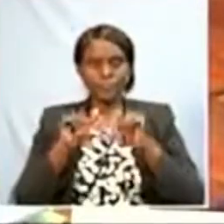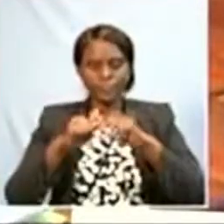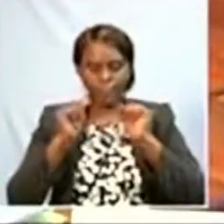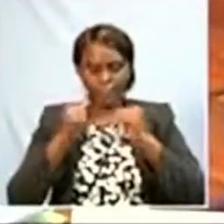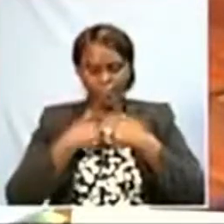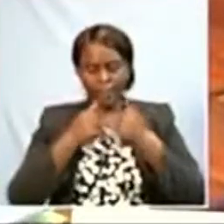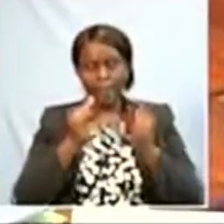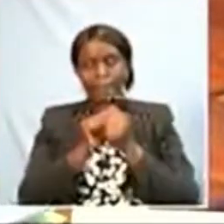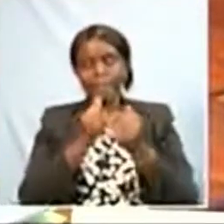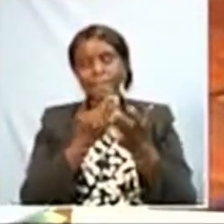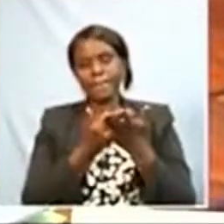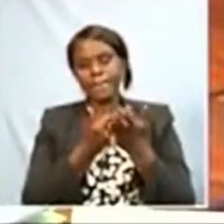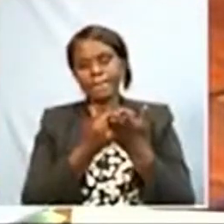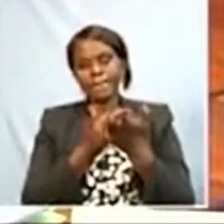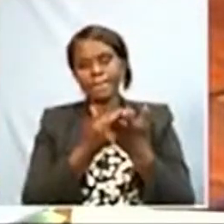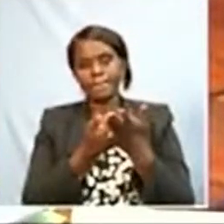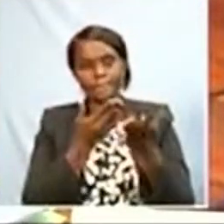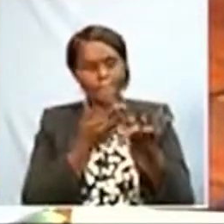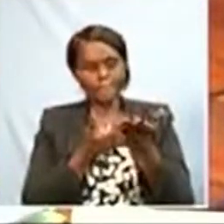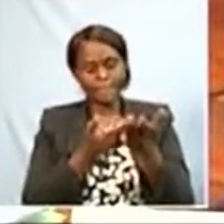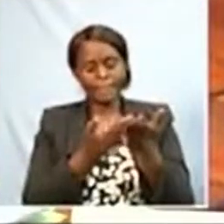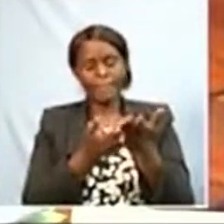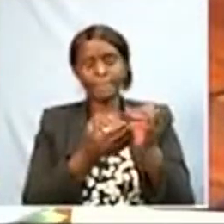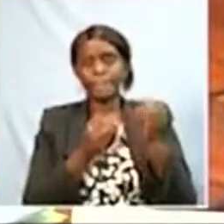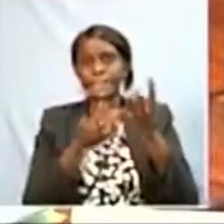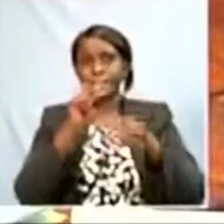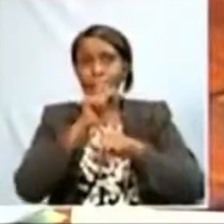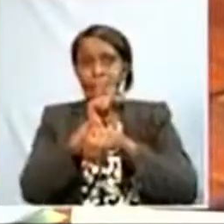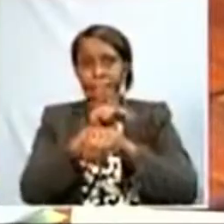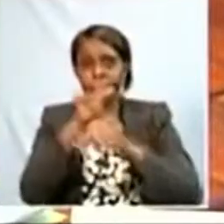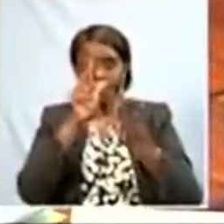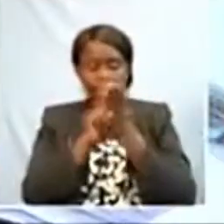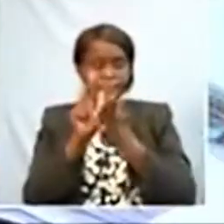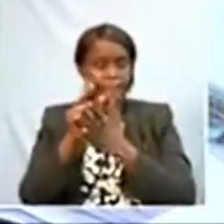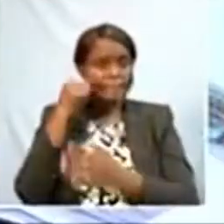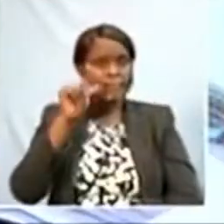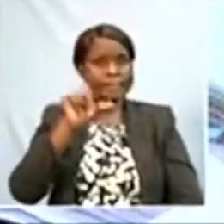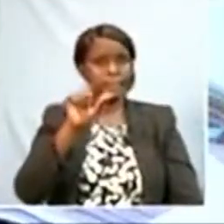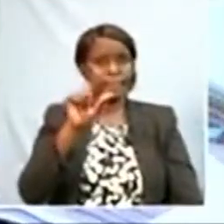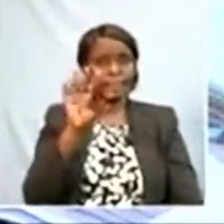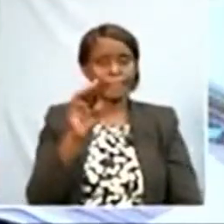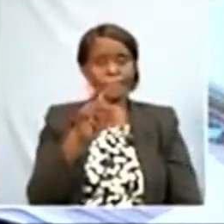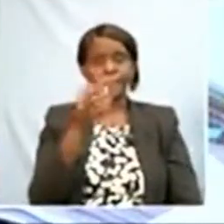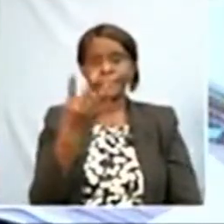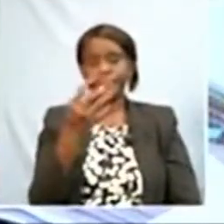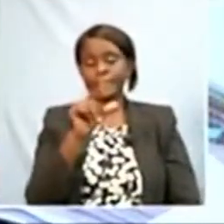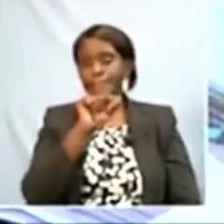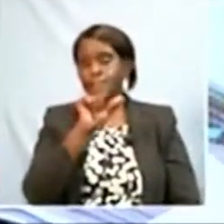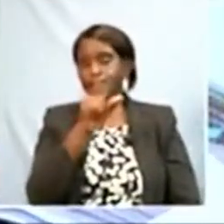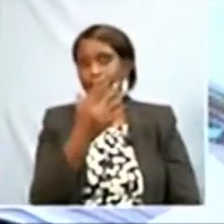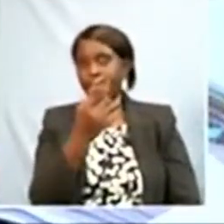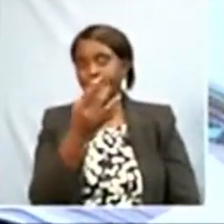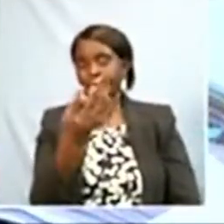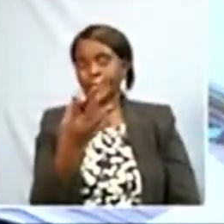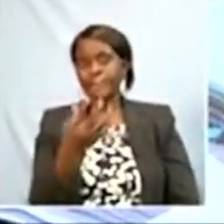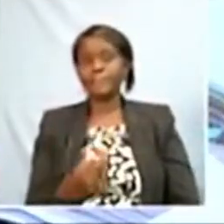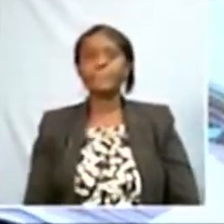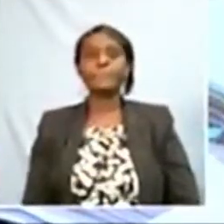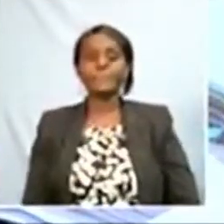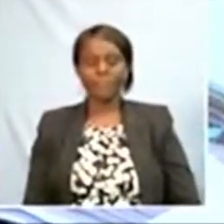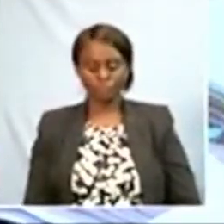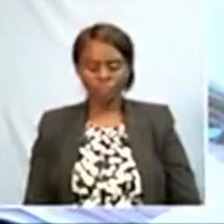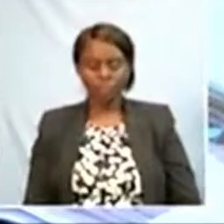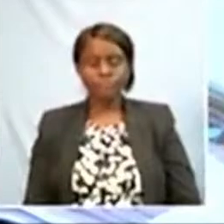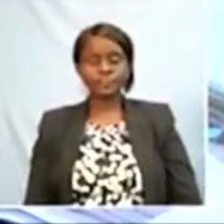up with those. How many projects were approved for 2024 or 2025? For